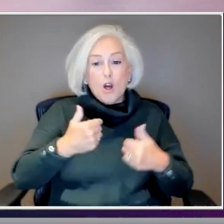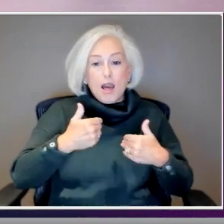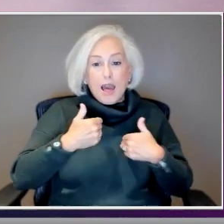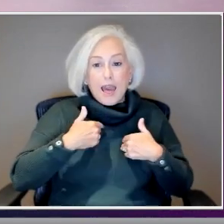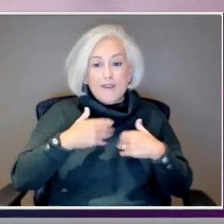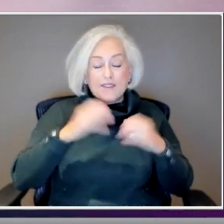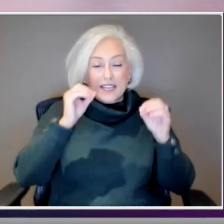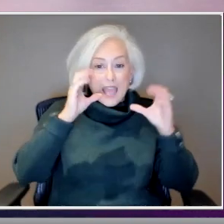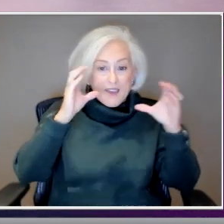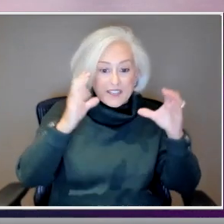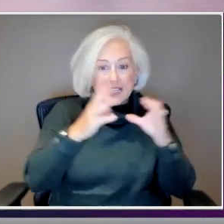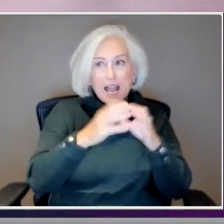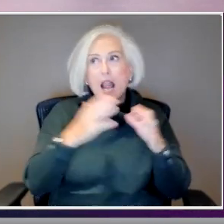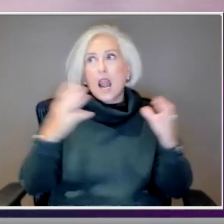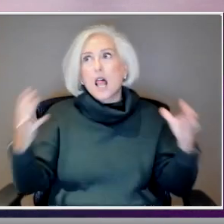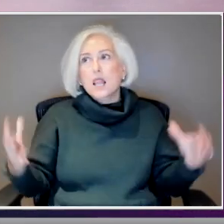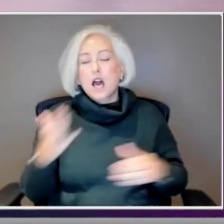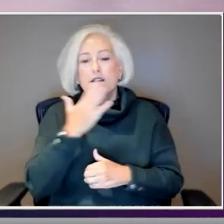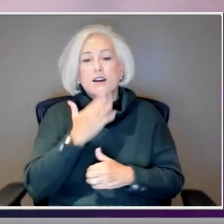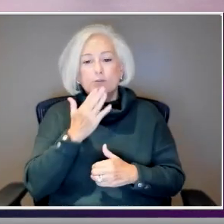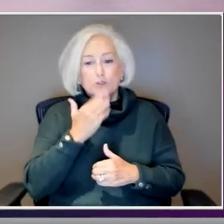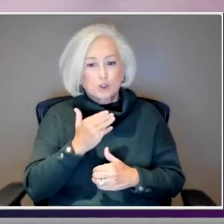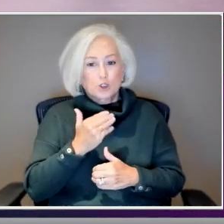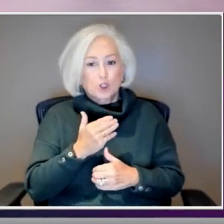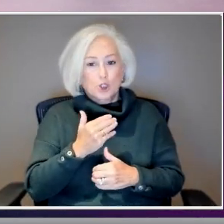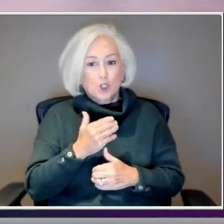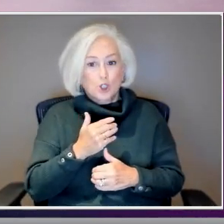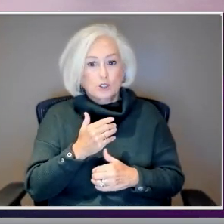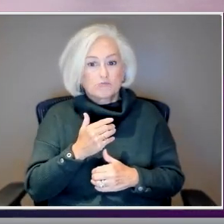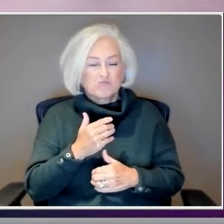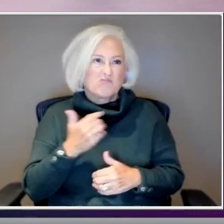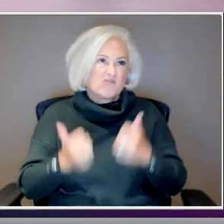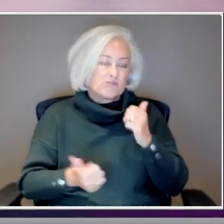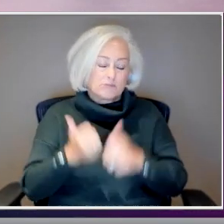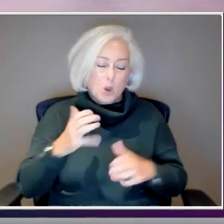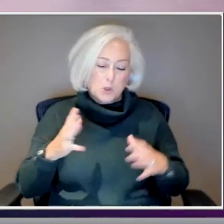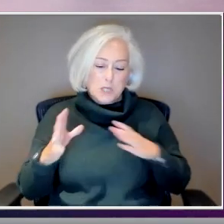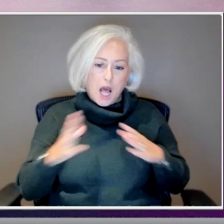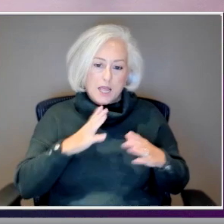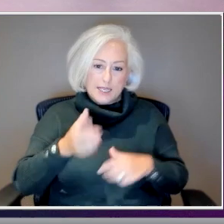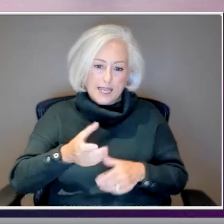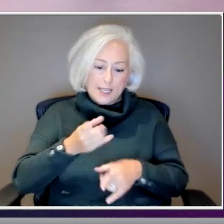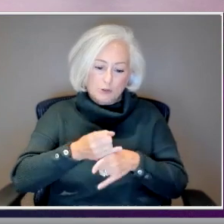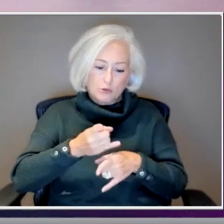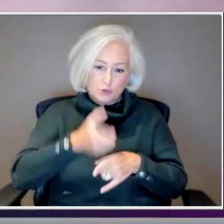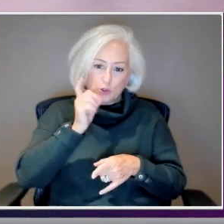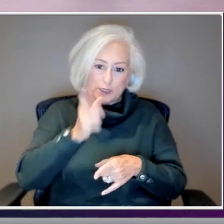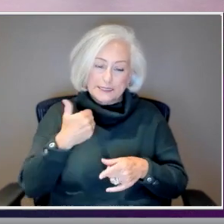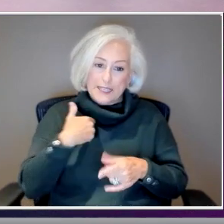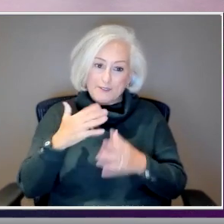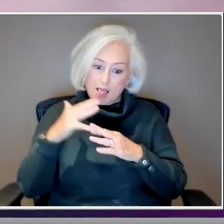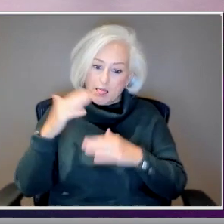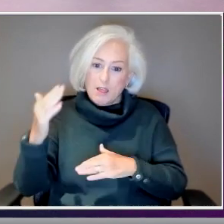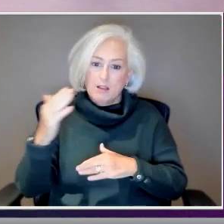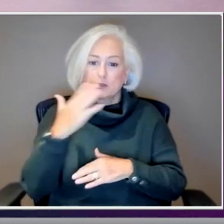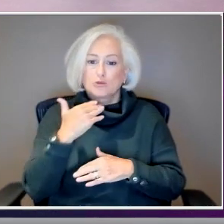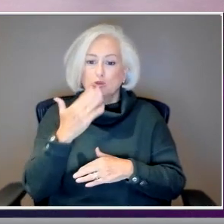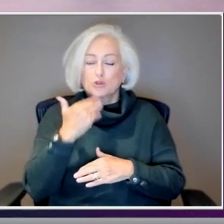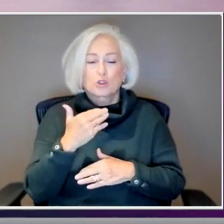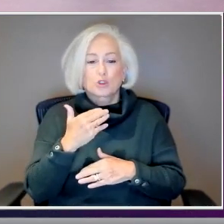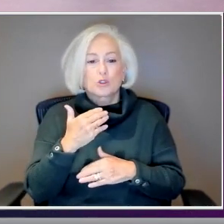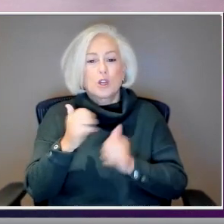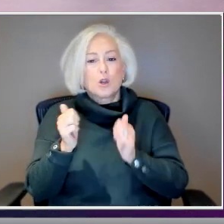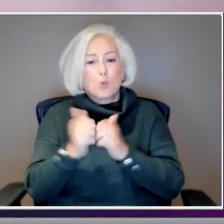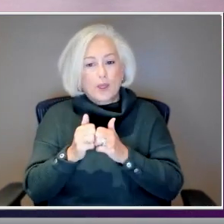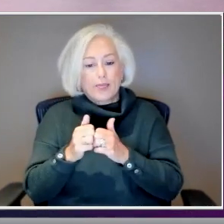those signature holiday drinks, there's going to be a lot of sugar, and you have the alcohol. What would be your advice for someone